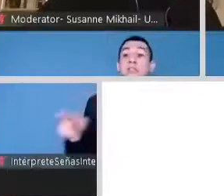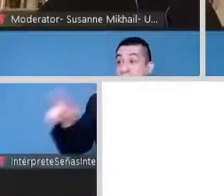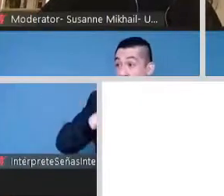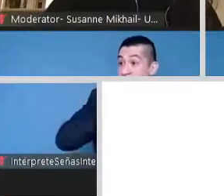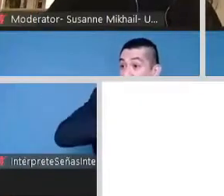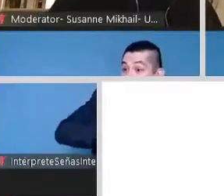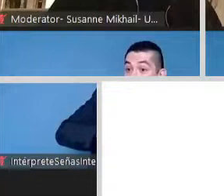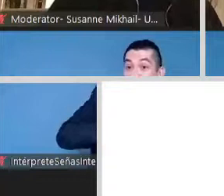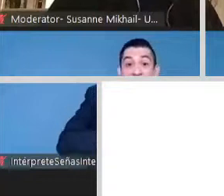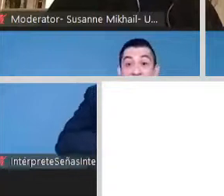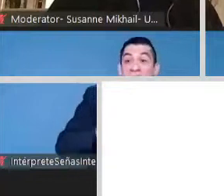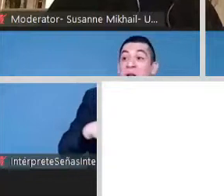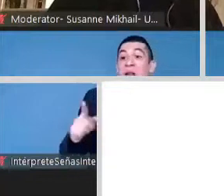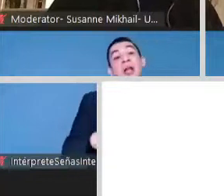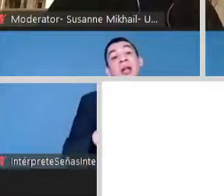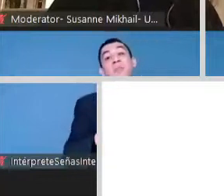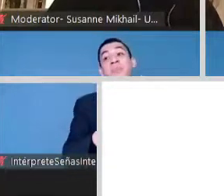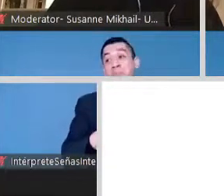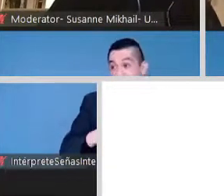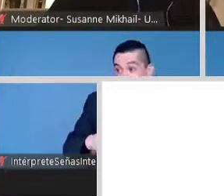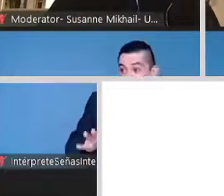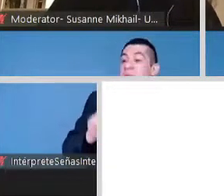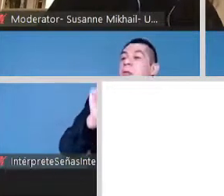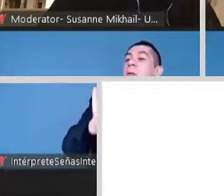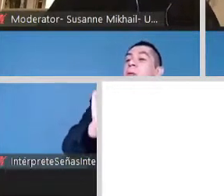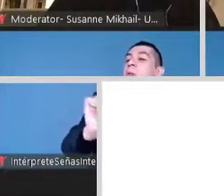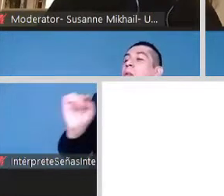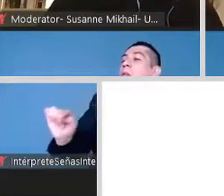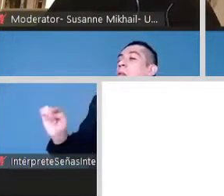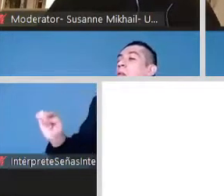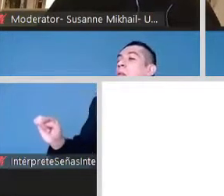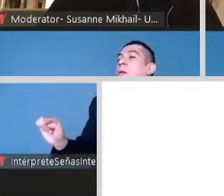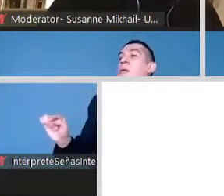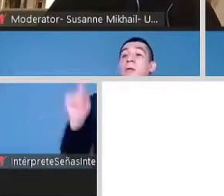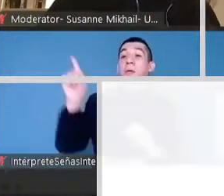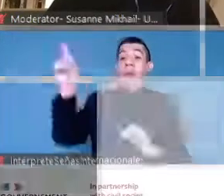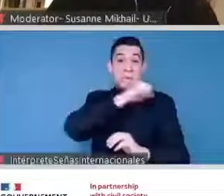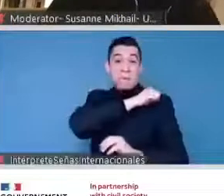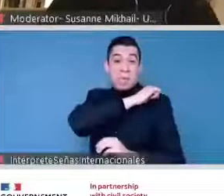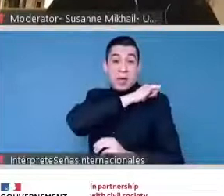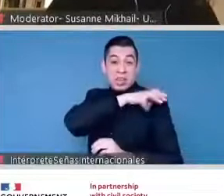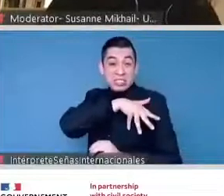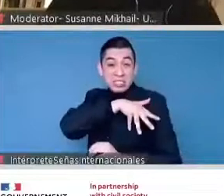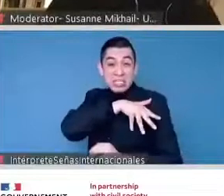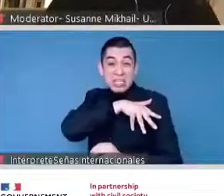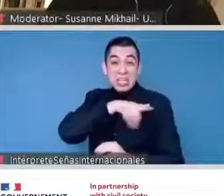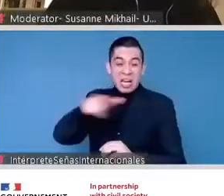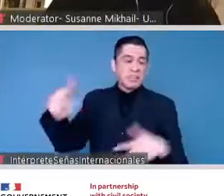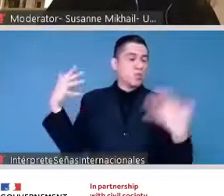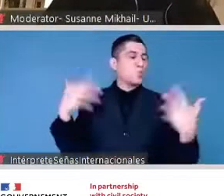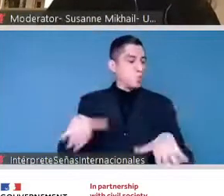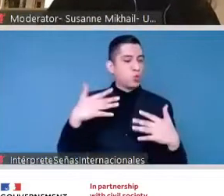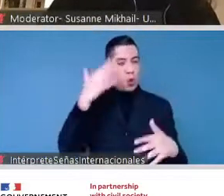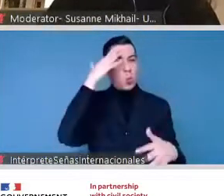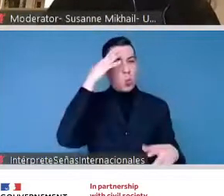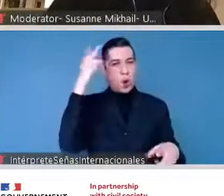Palestine are really fragile and they are a threat to women, peace and security in general. Just to name some examples,